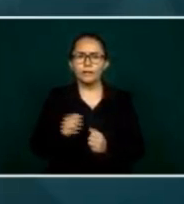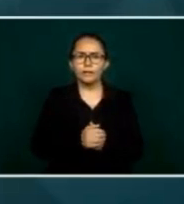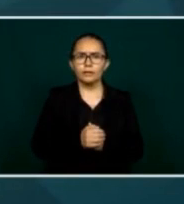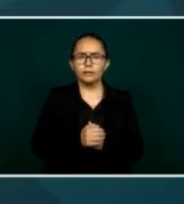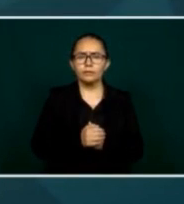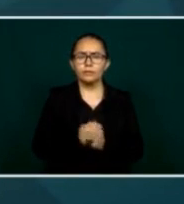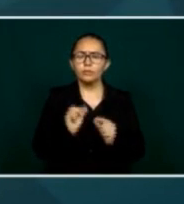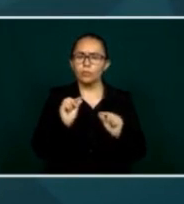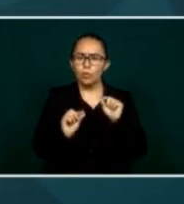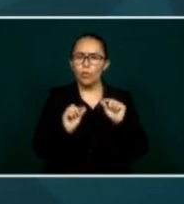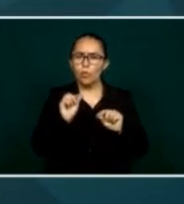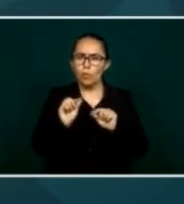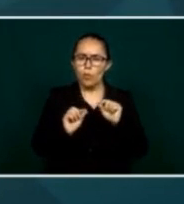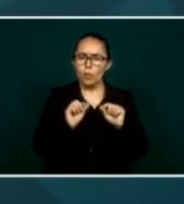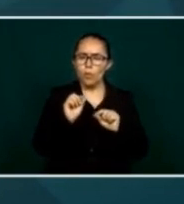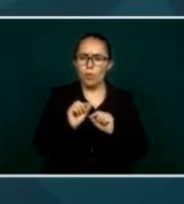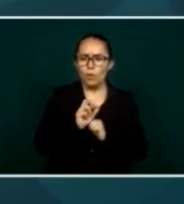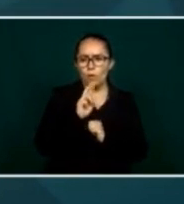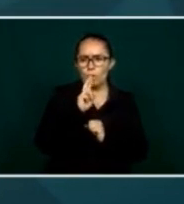The first thing is to